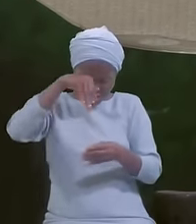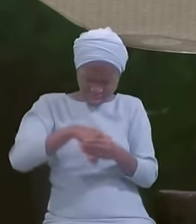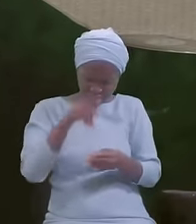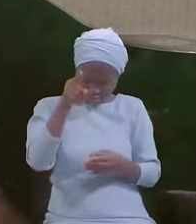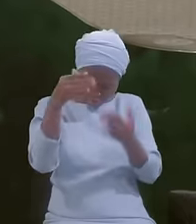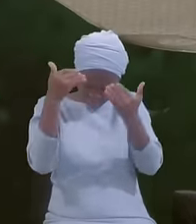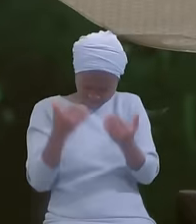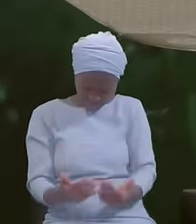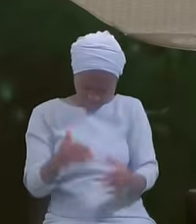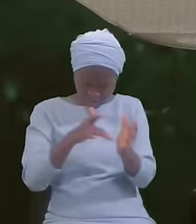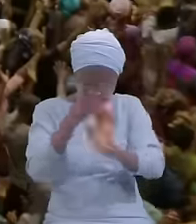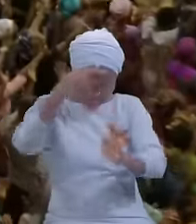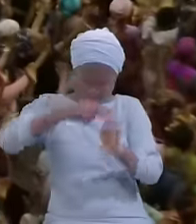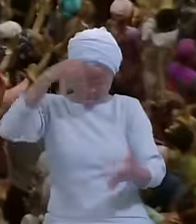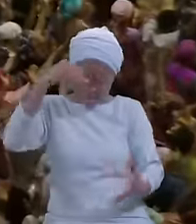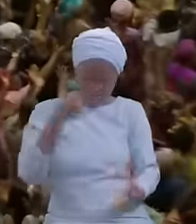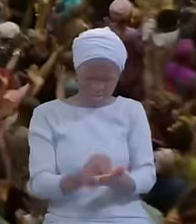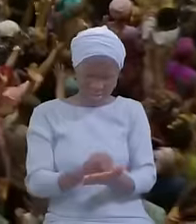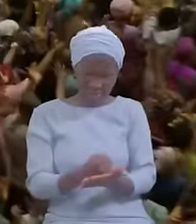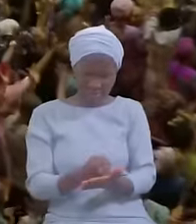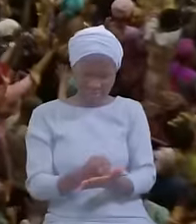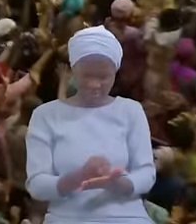now in Jesus' name.